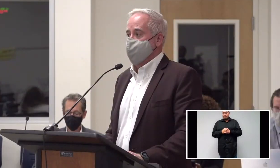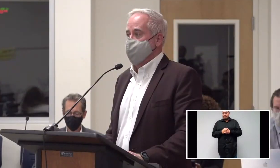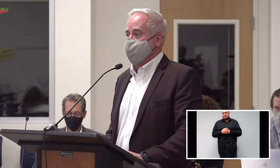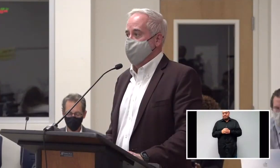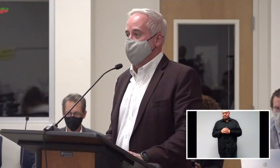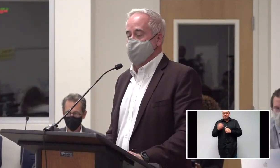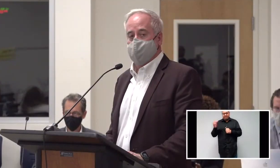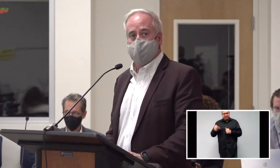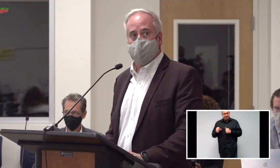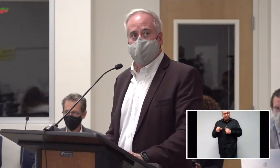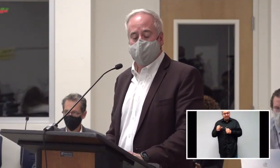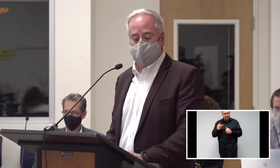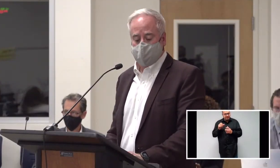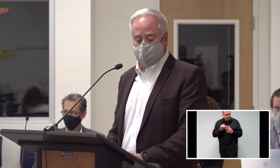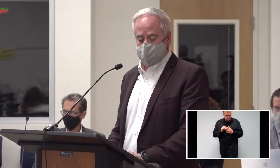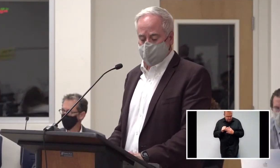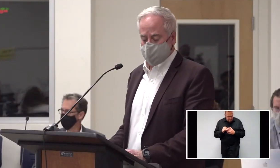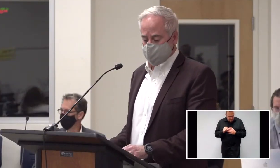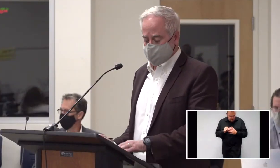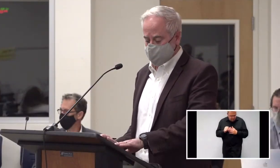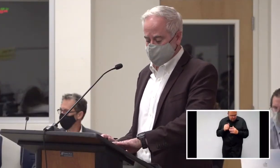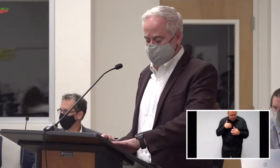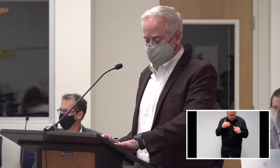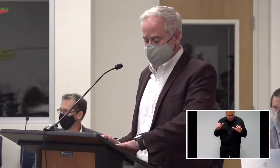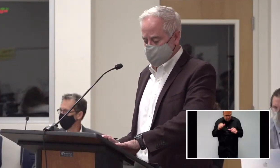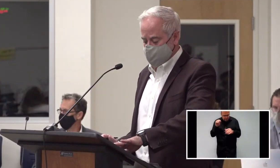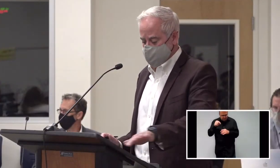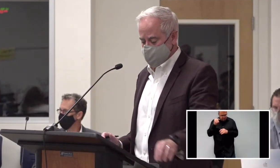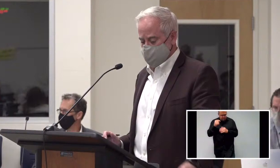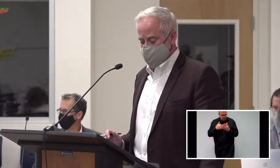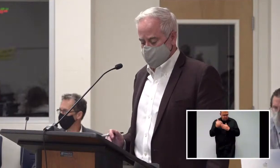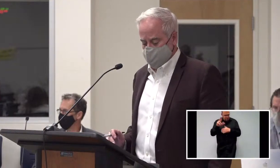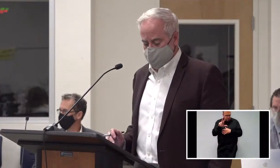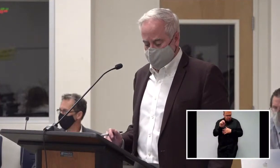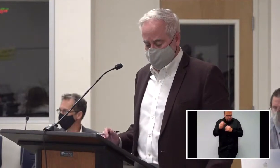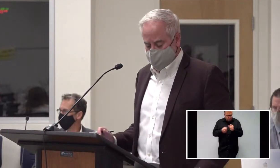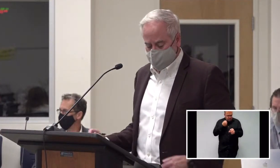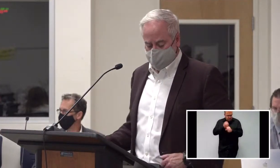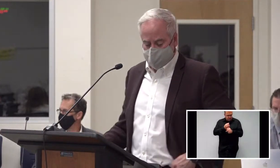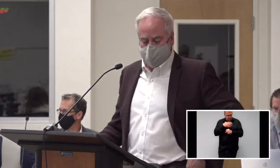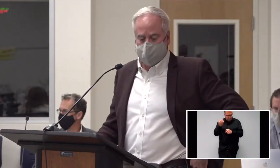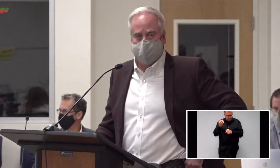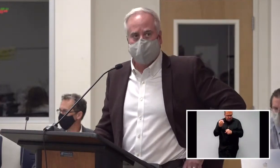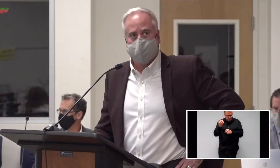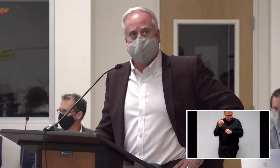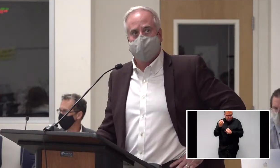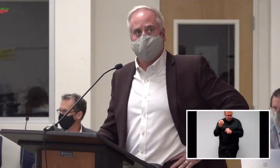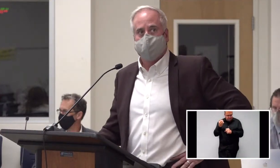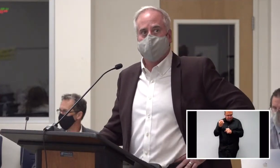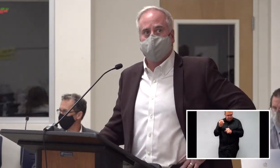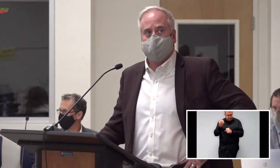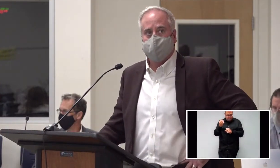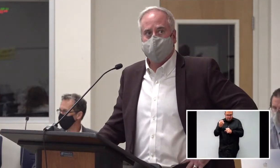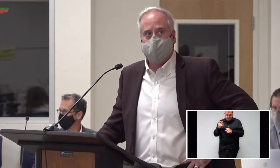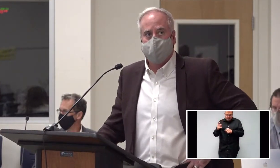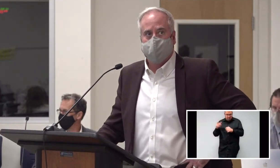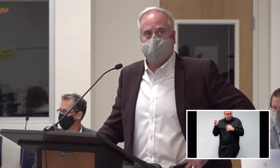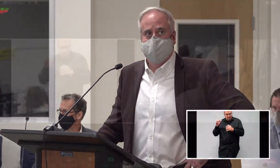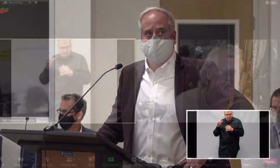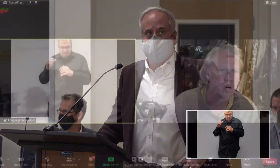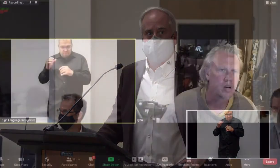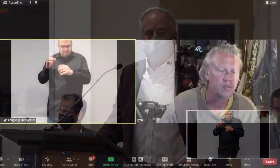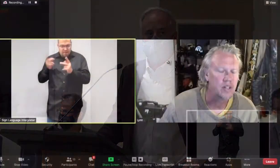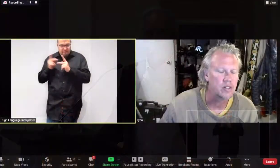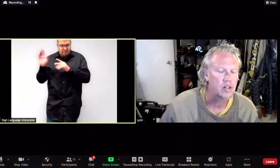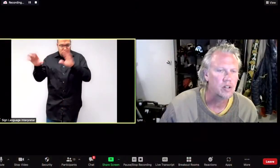Yeah, and I can just add, I've been doing this for almost 30 years, and we have hundreds of sites that we do annual